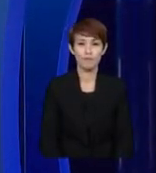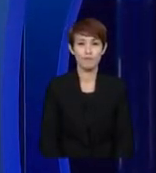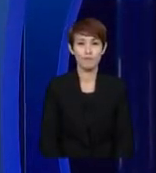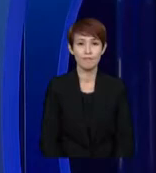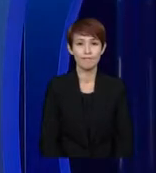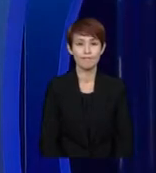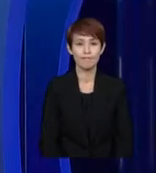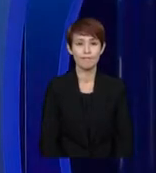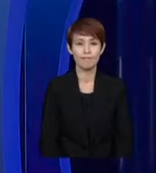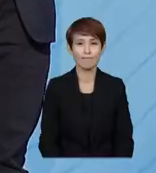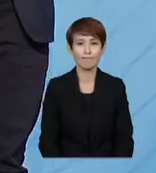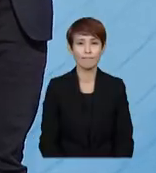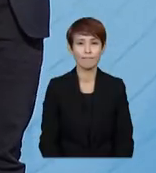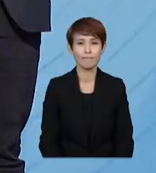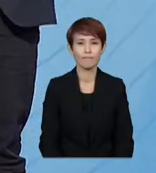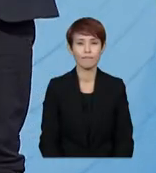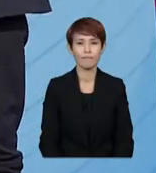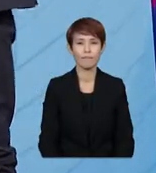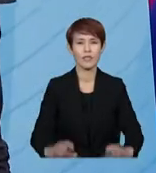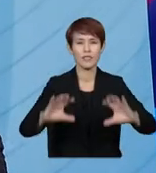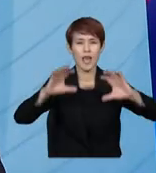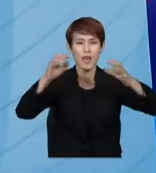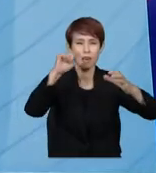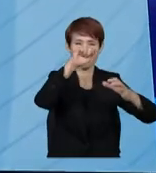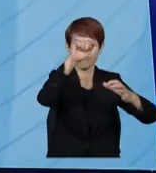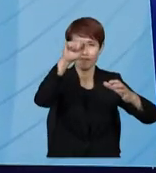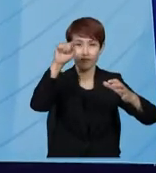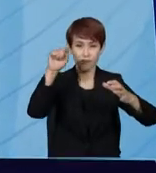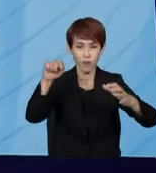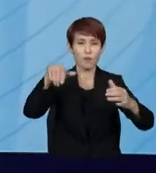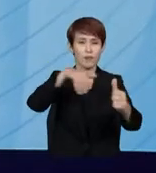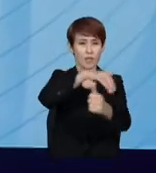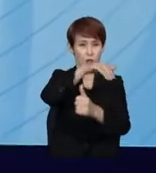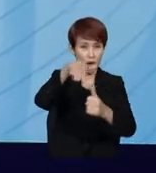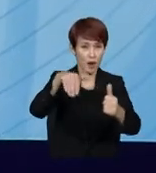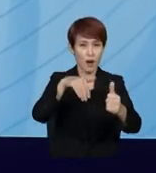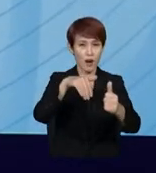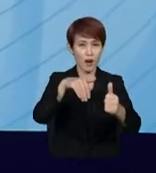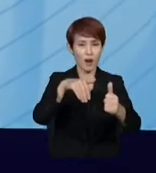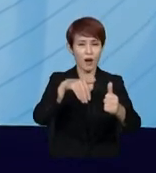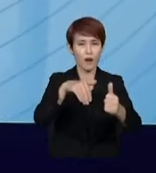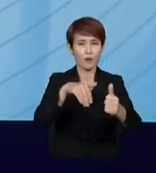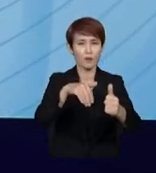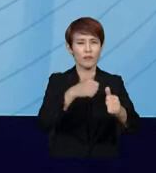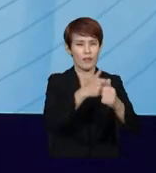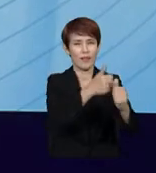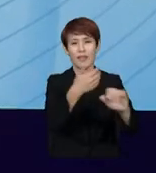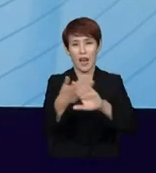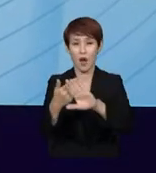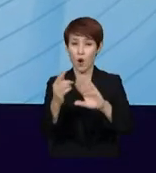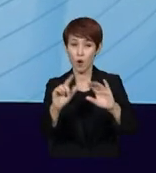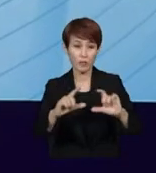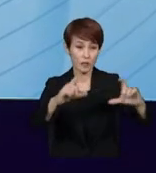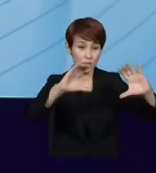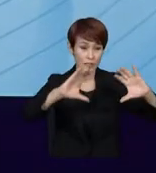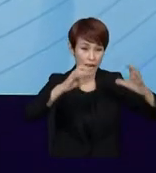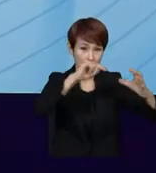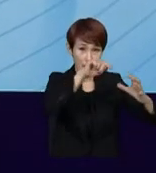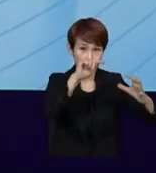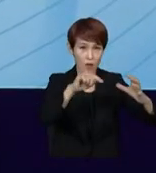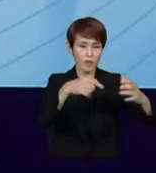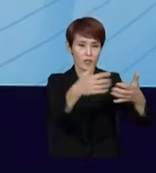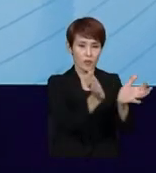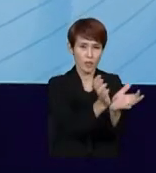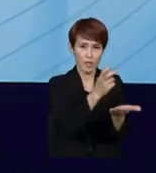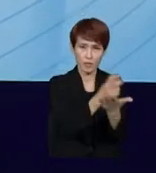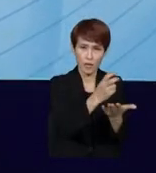many parts of the world, where parties have closed themselves off or in certain ways become outright autocratic. It's